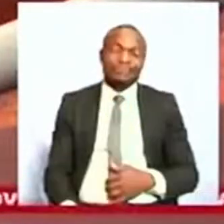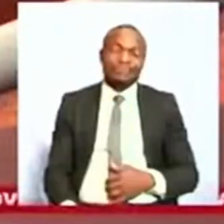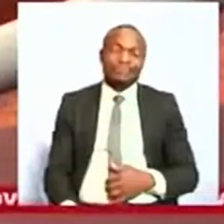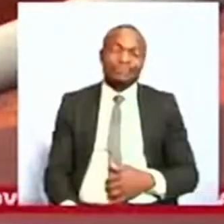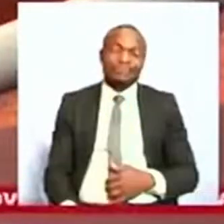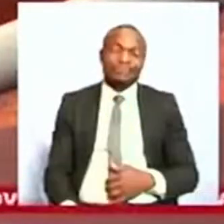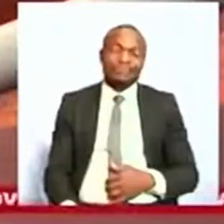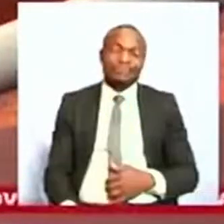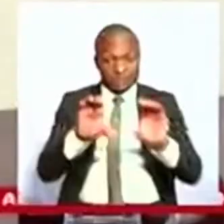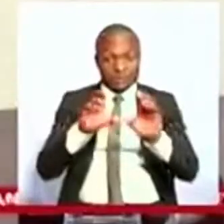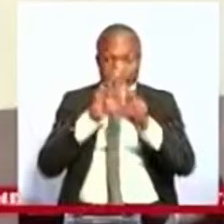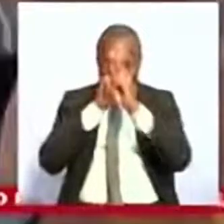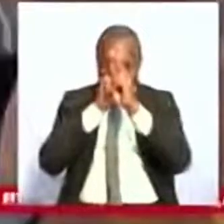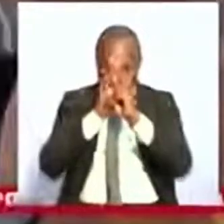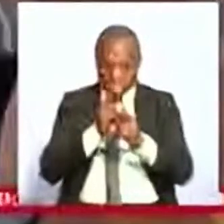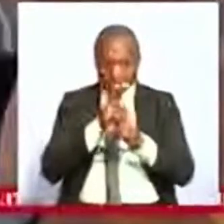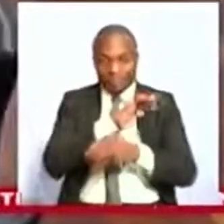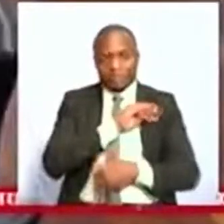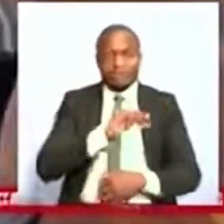Go ahead, Honorable.